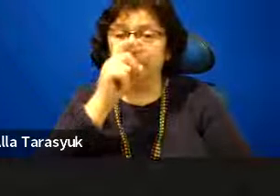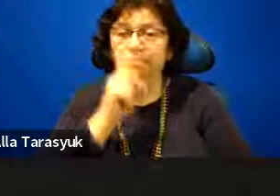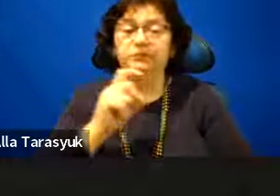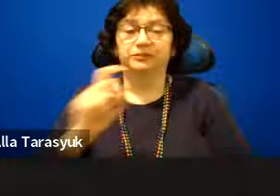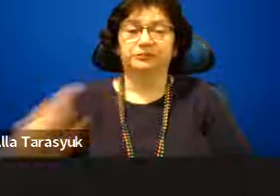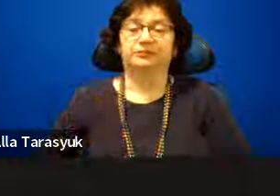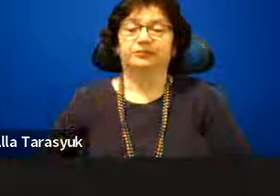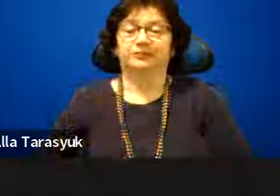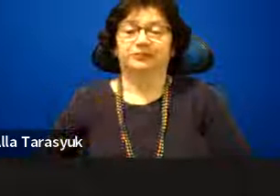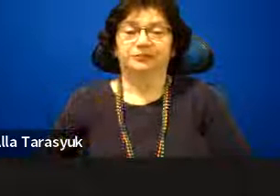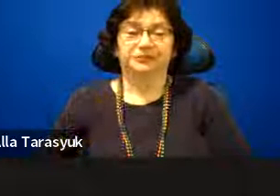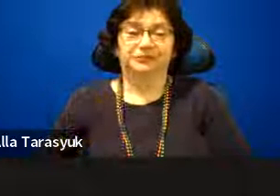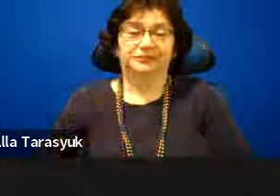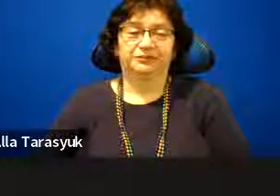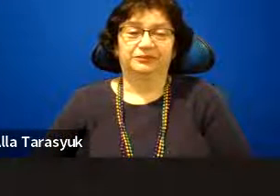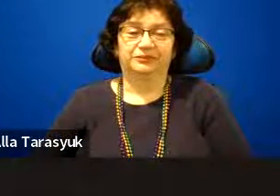Doll.